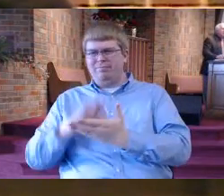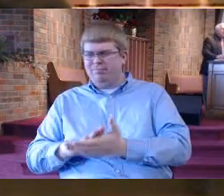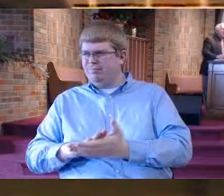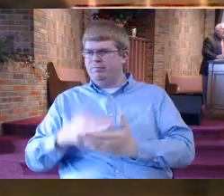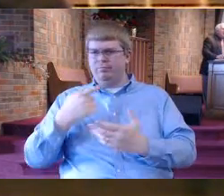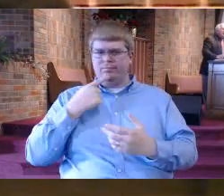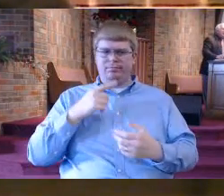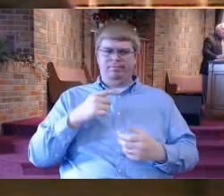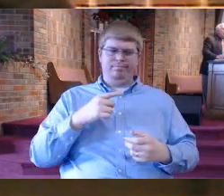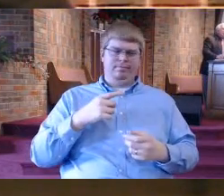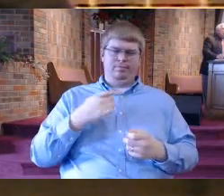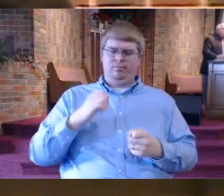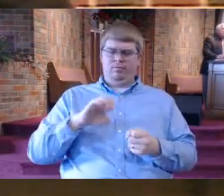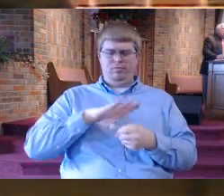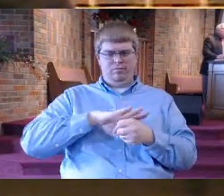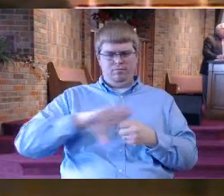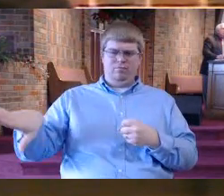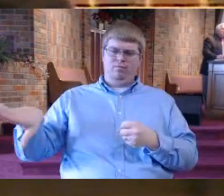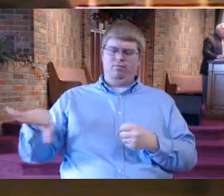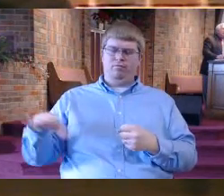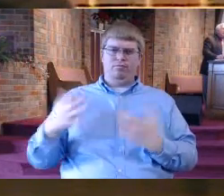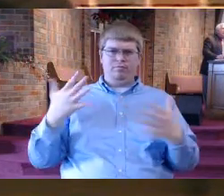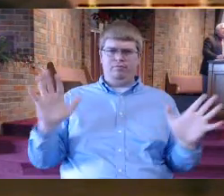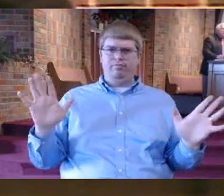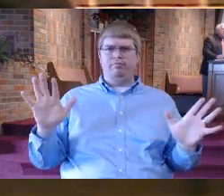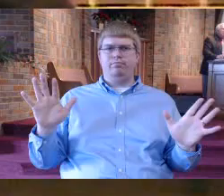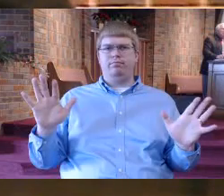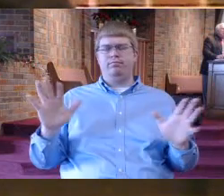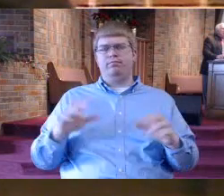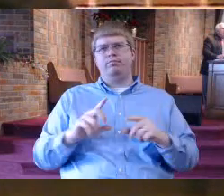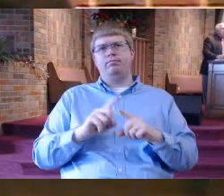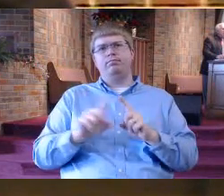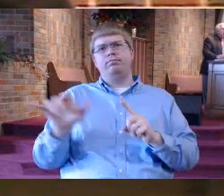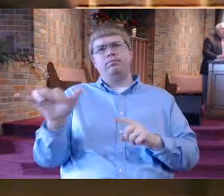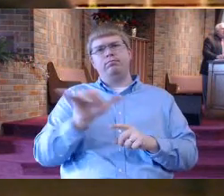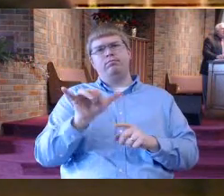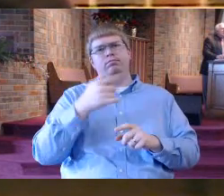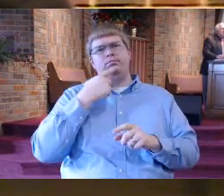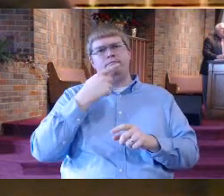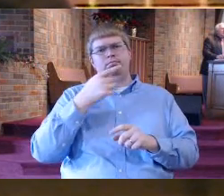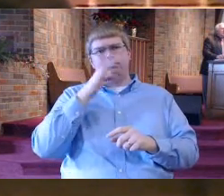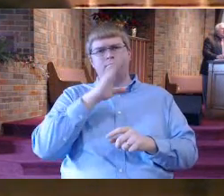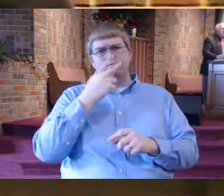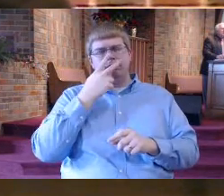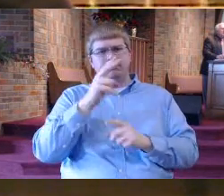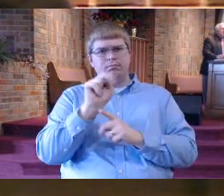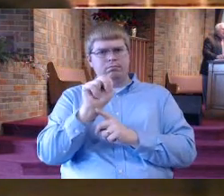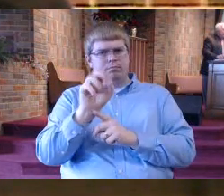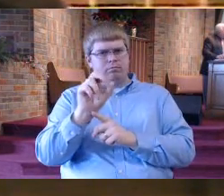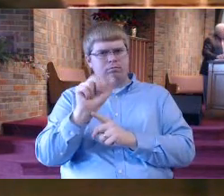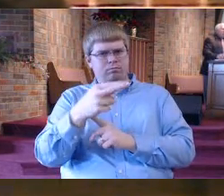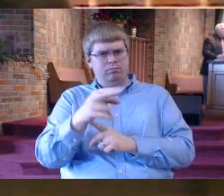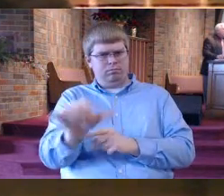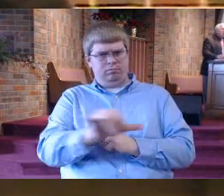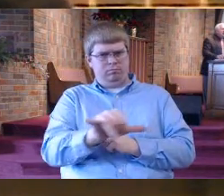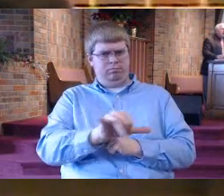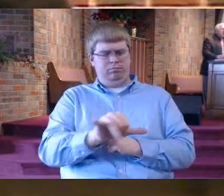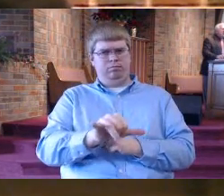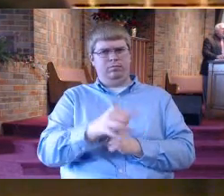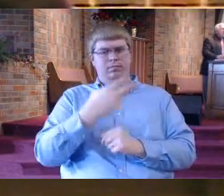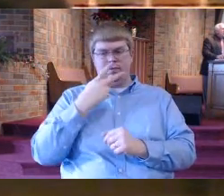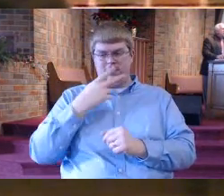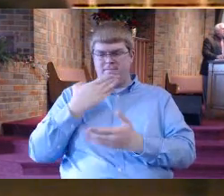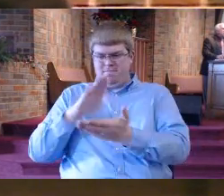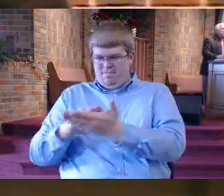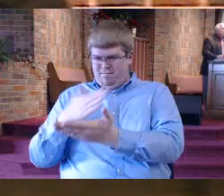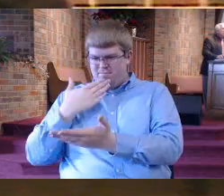it. But it also says that God saw Noah. God not only saw the evil,